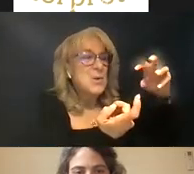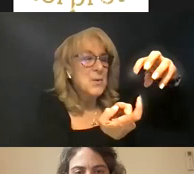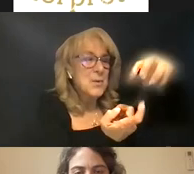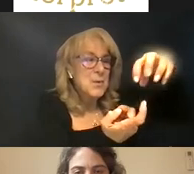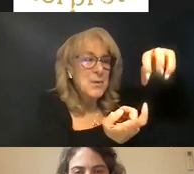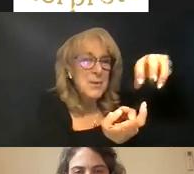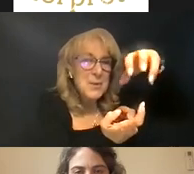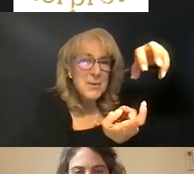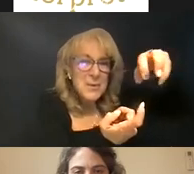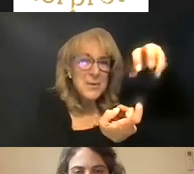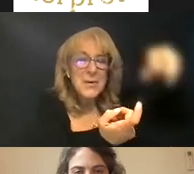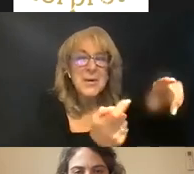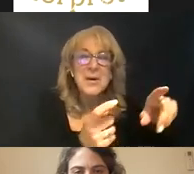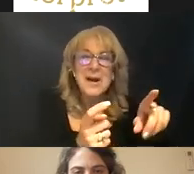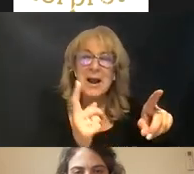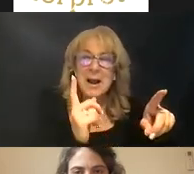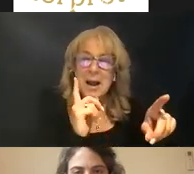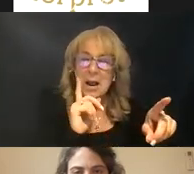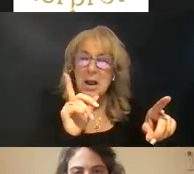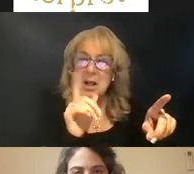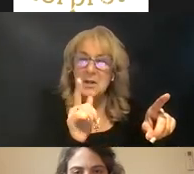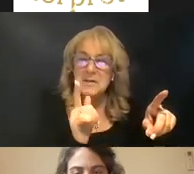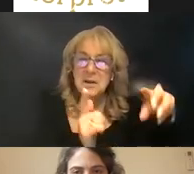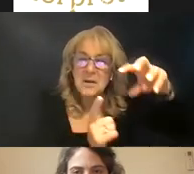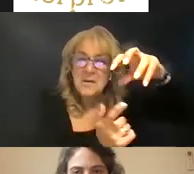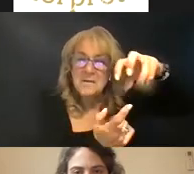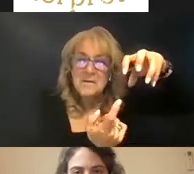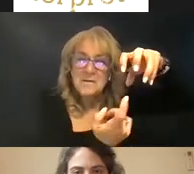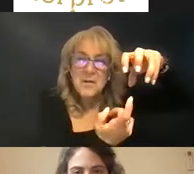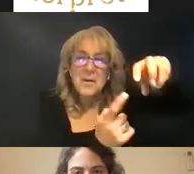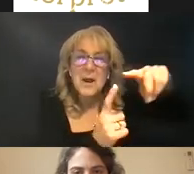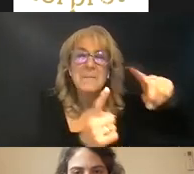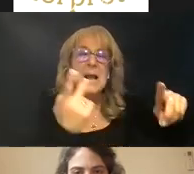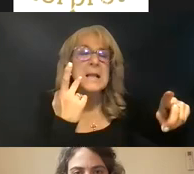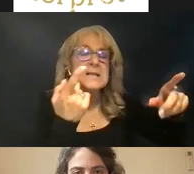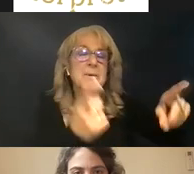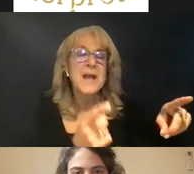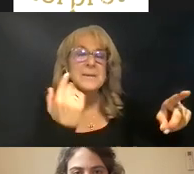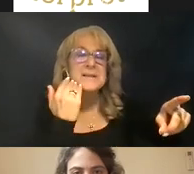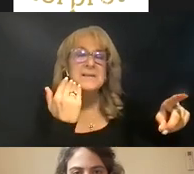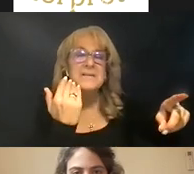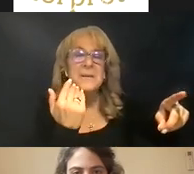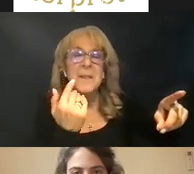more going on? Let's put the nozzle at an angle and see what happens then.